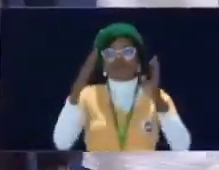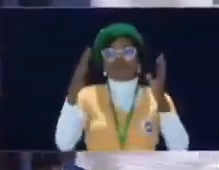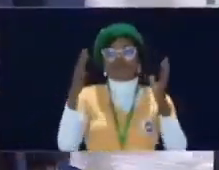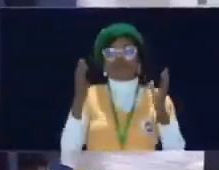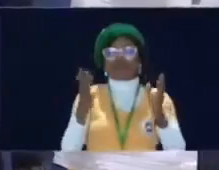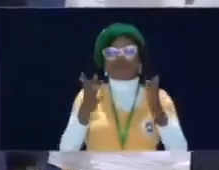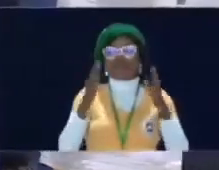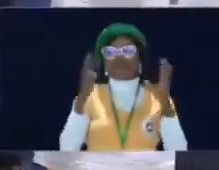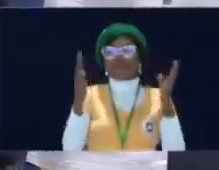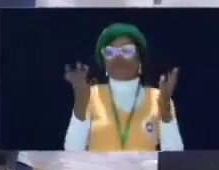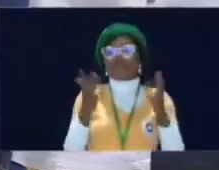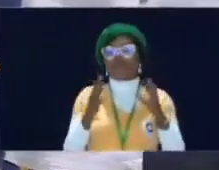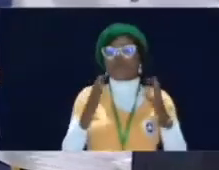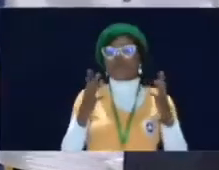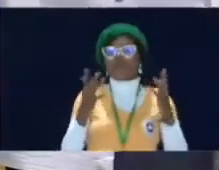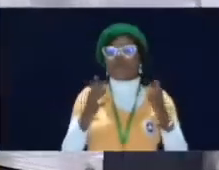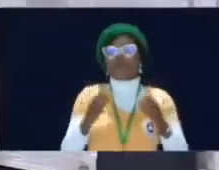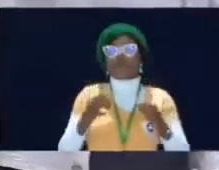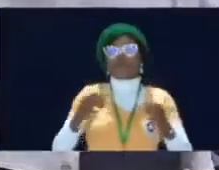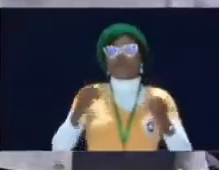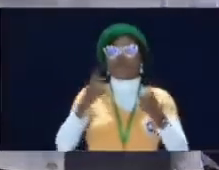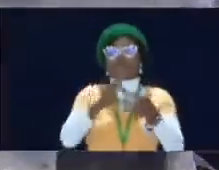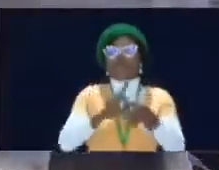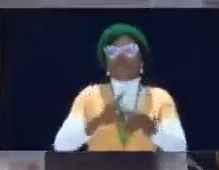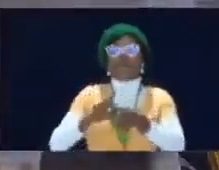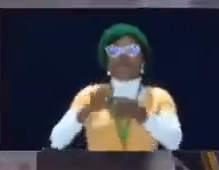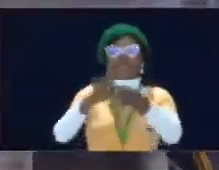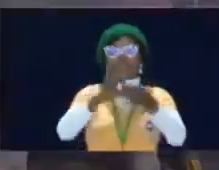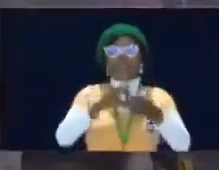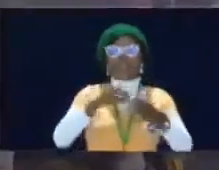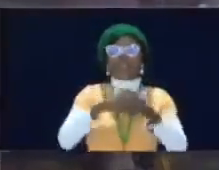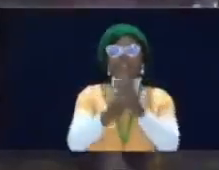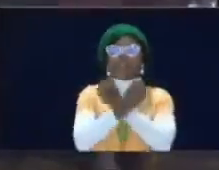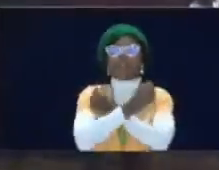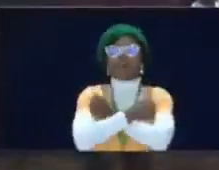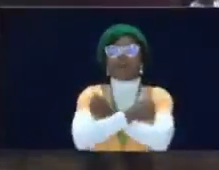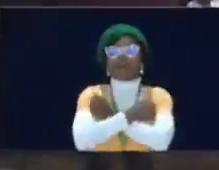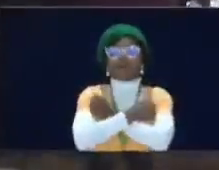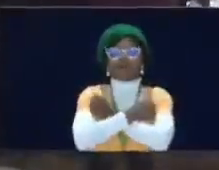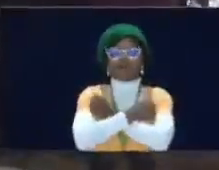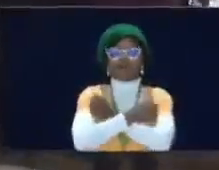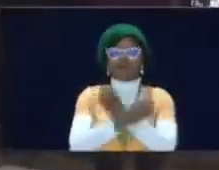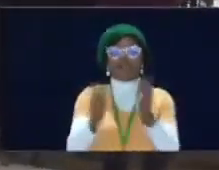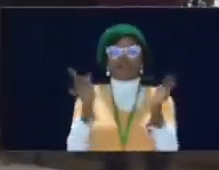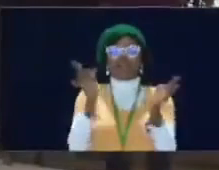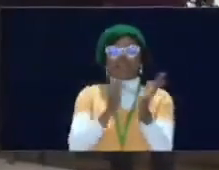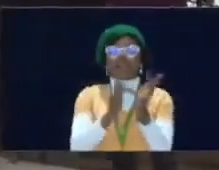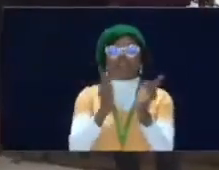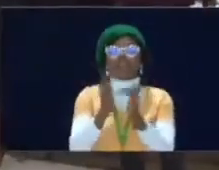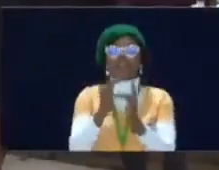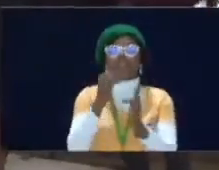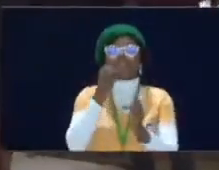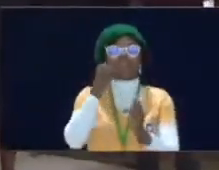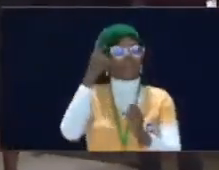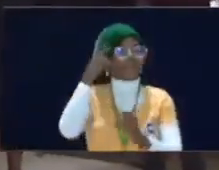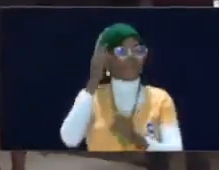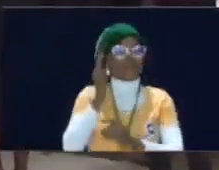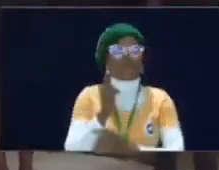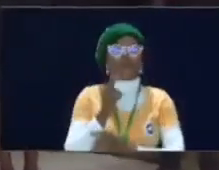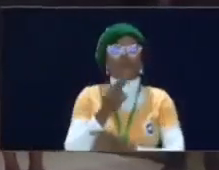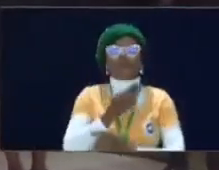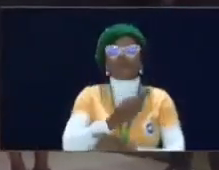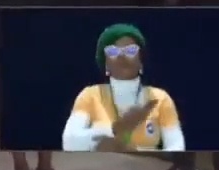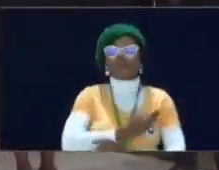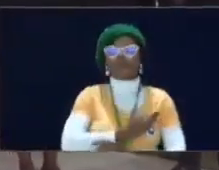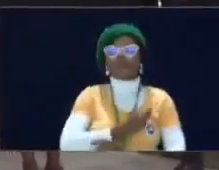we are rede united in love Jesus is